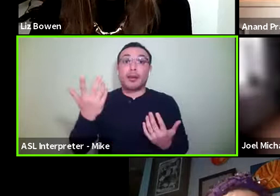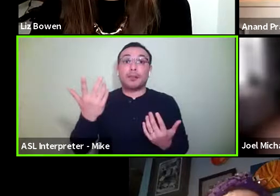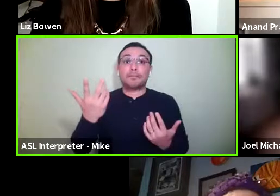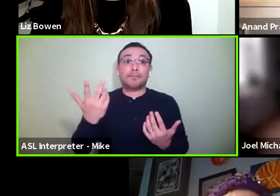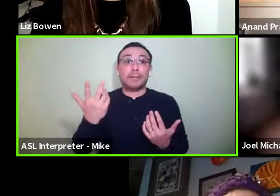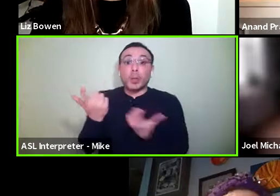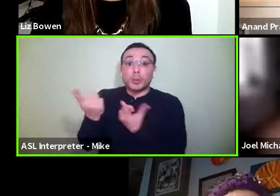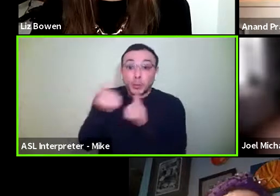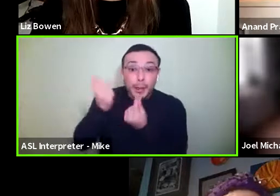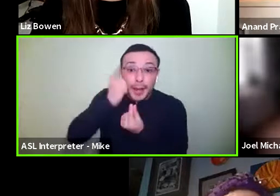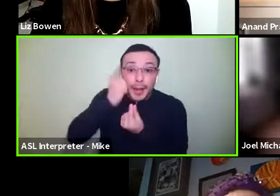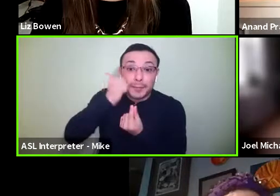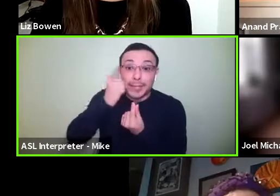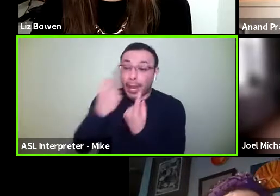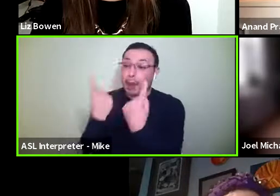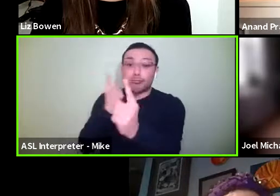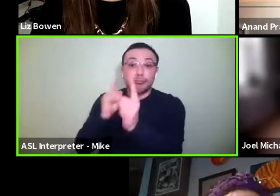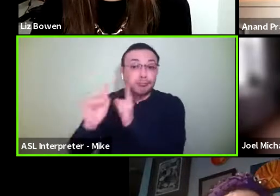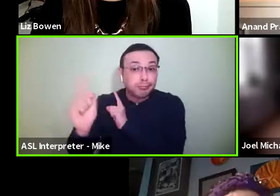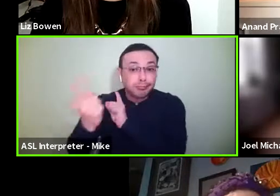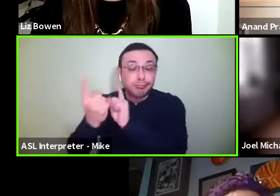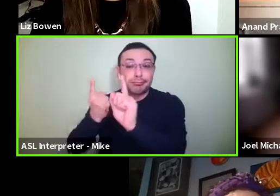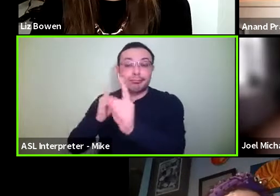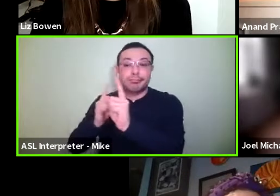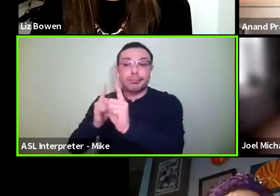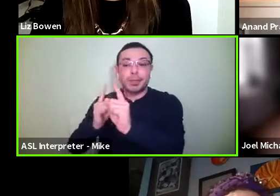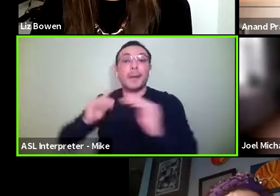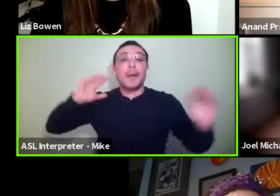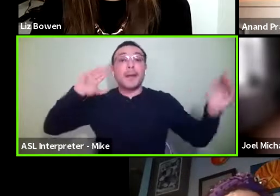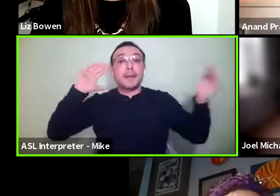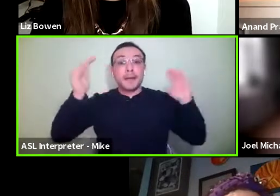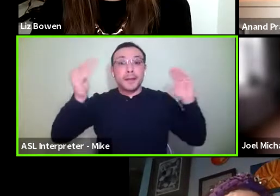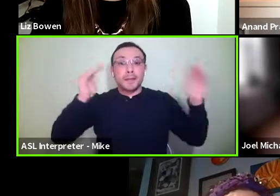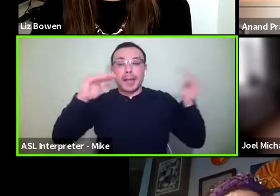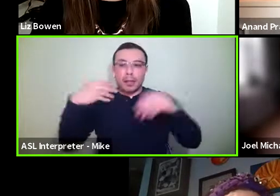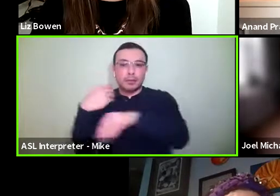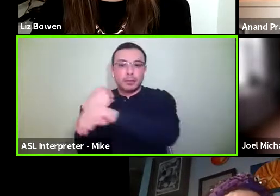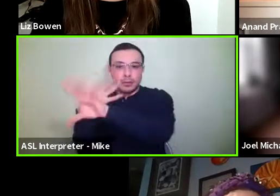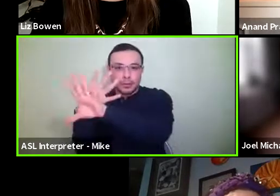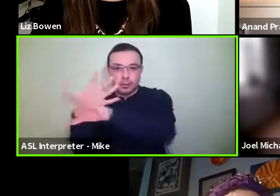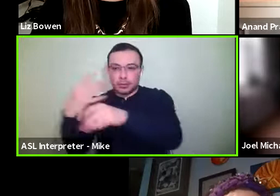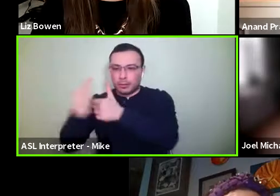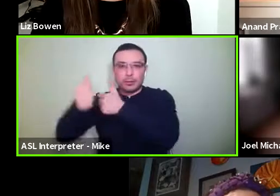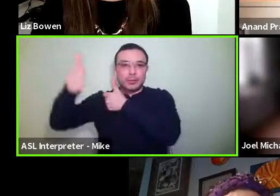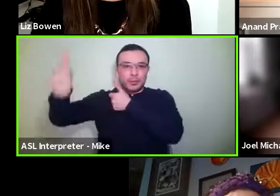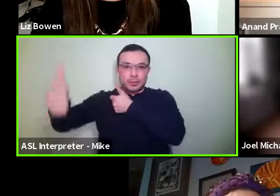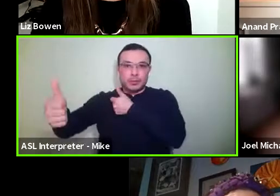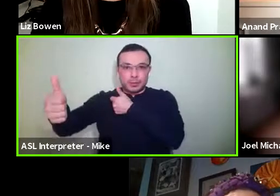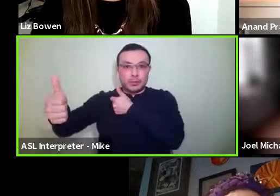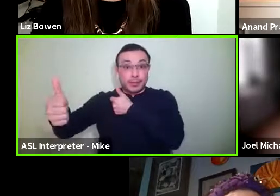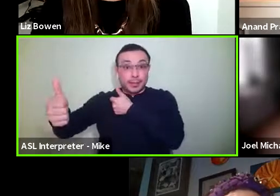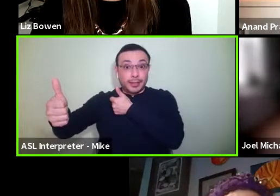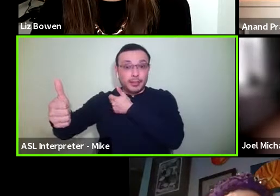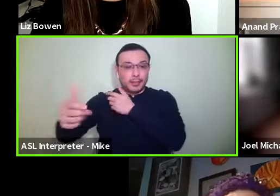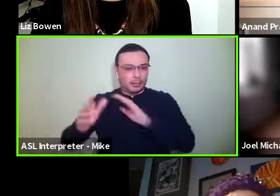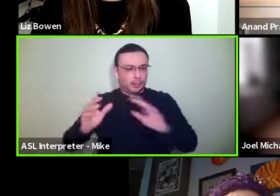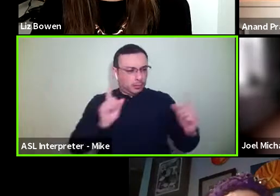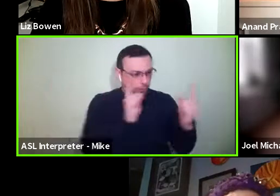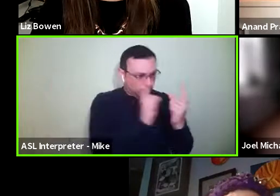and what we think of as virtual, because that's such a crucial That's one really crucial